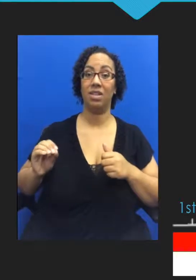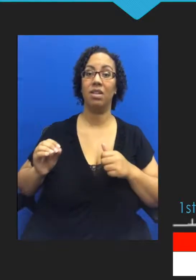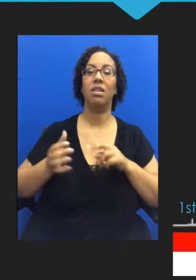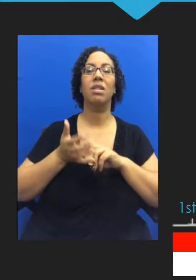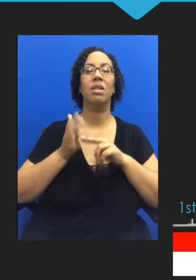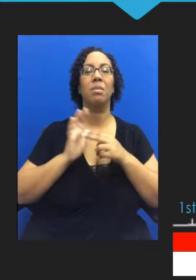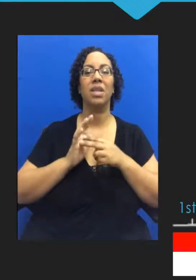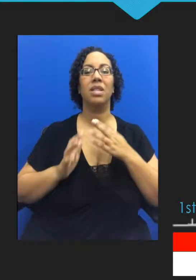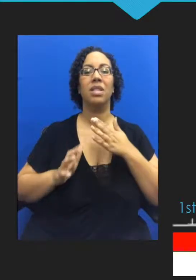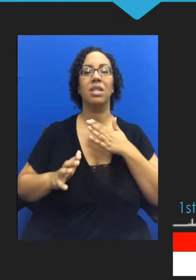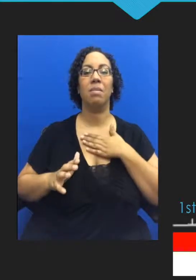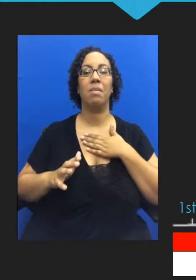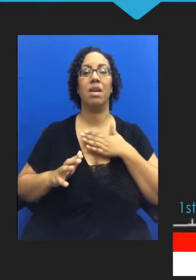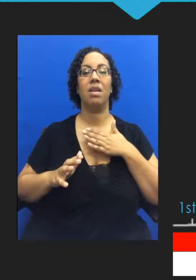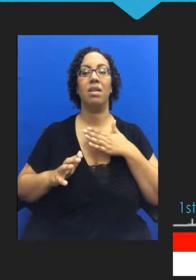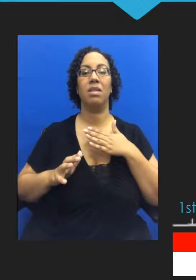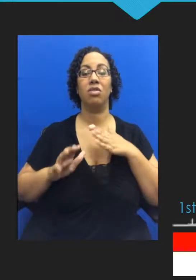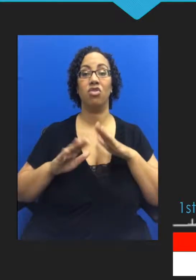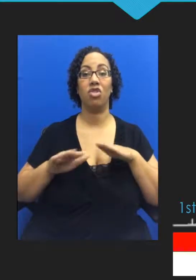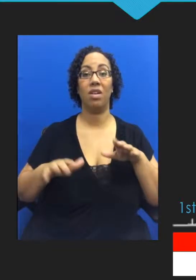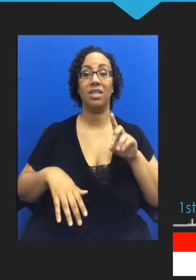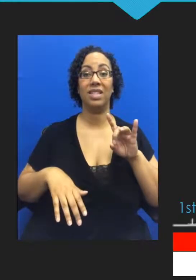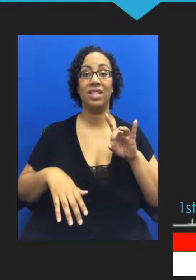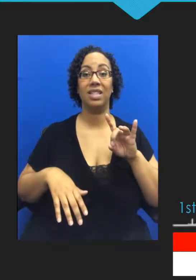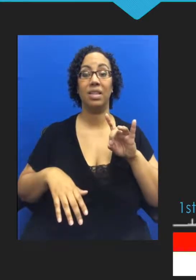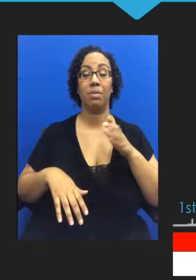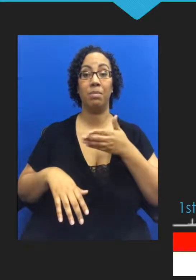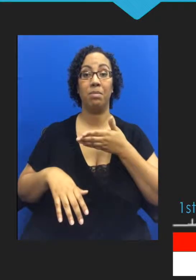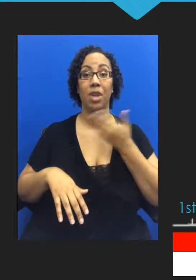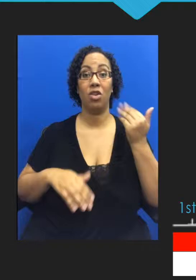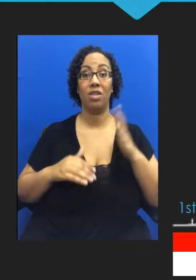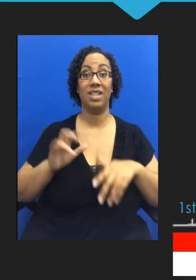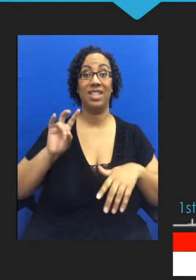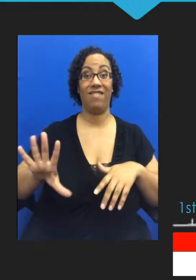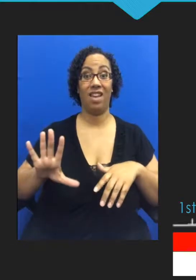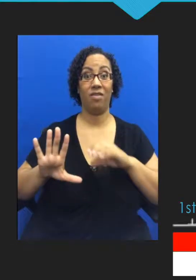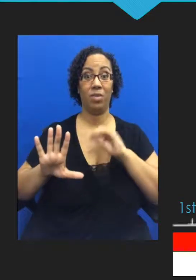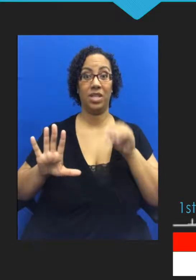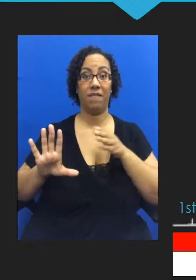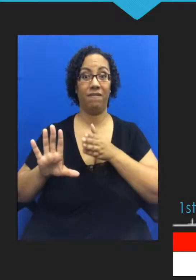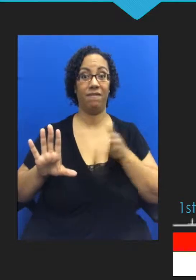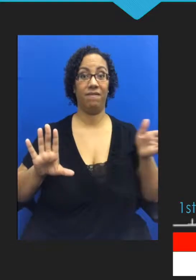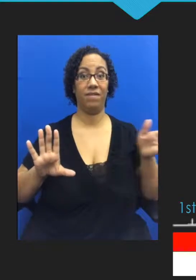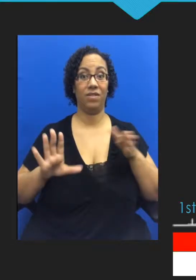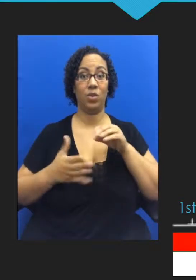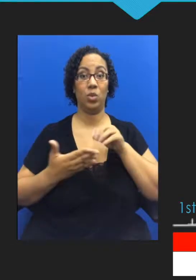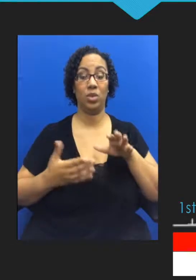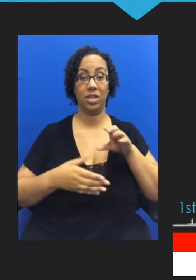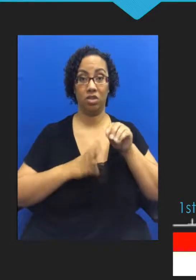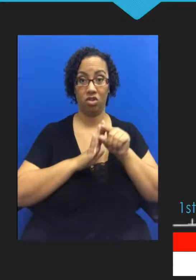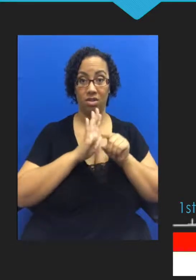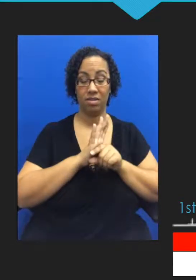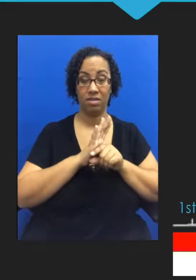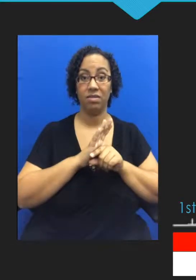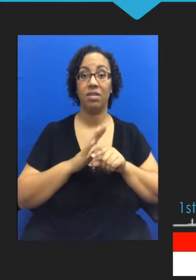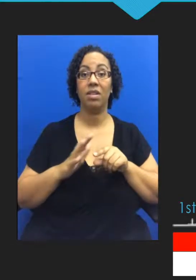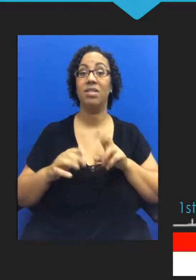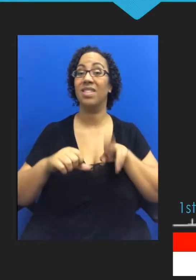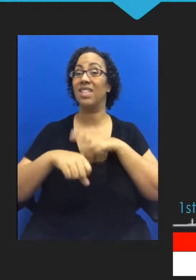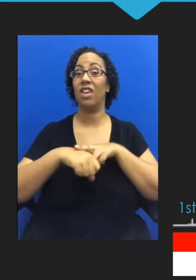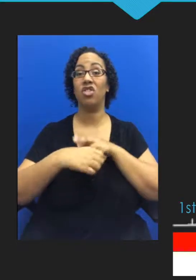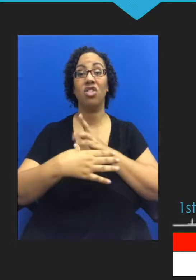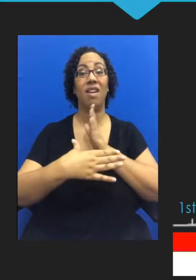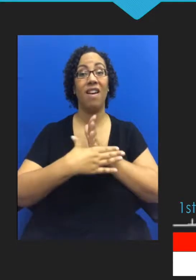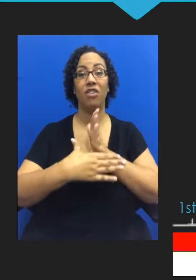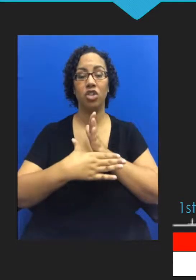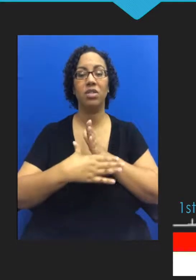received a percentile rank of 75, that means that my child performed better than 75% of students in their